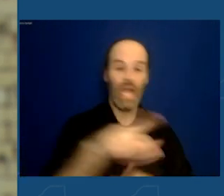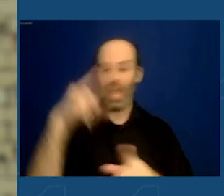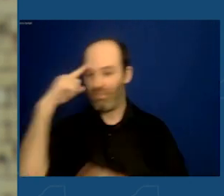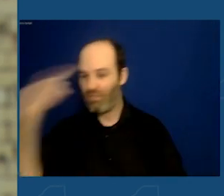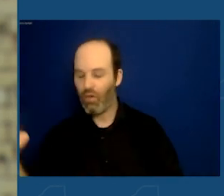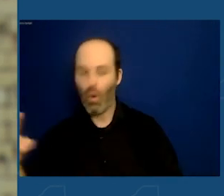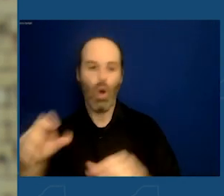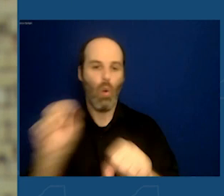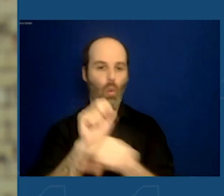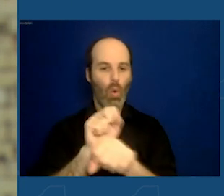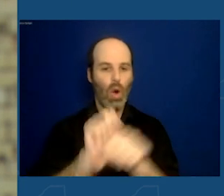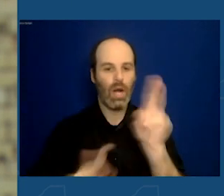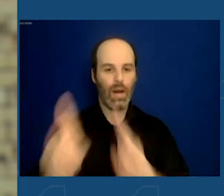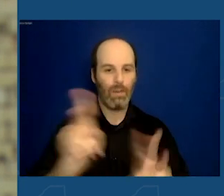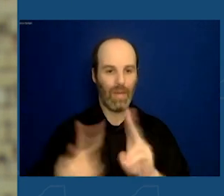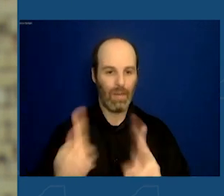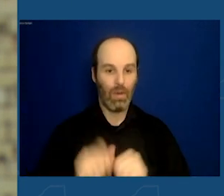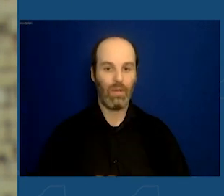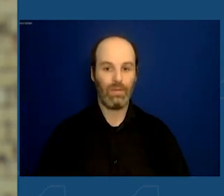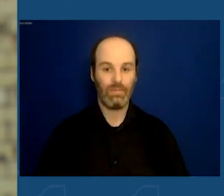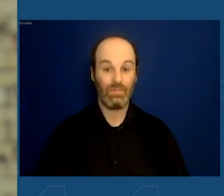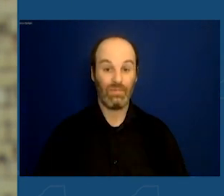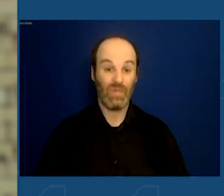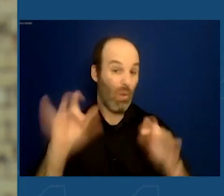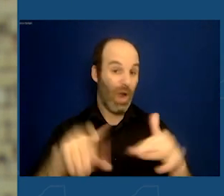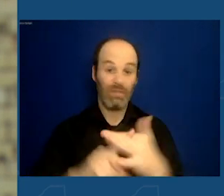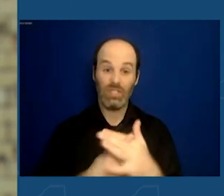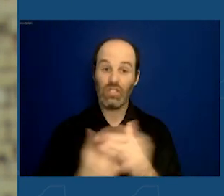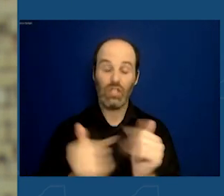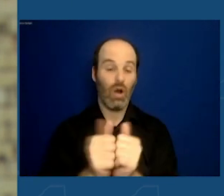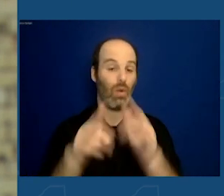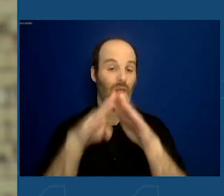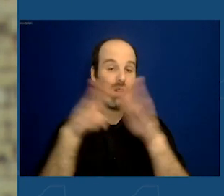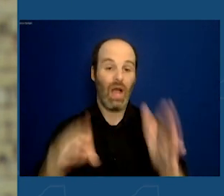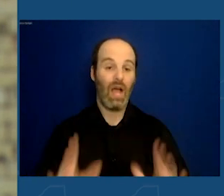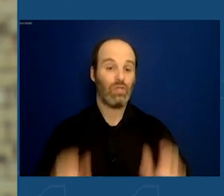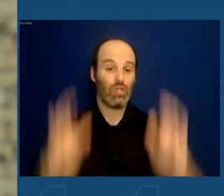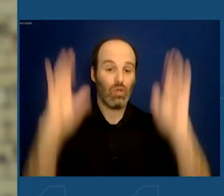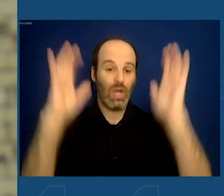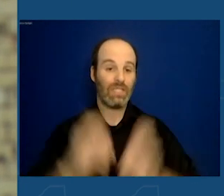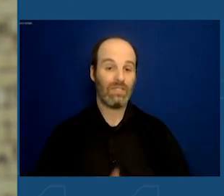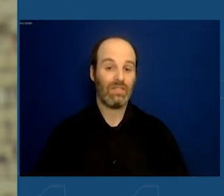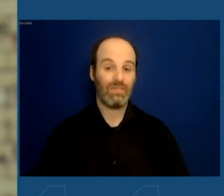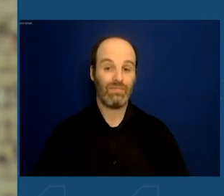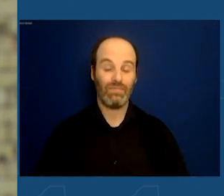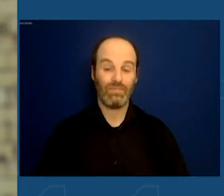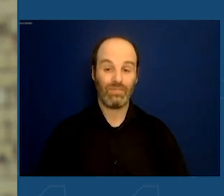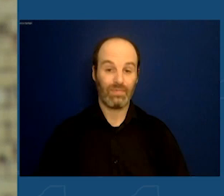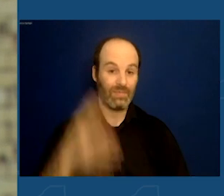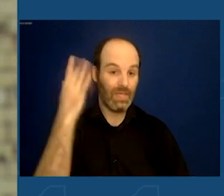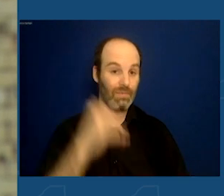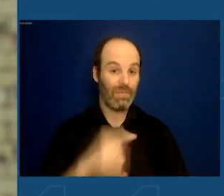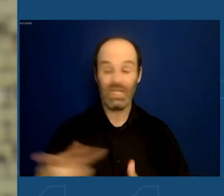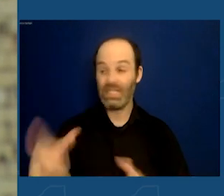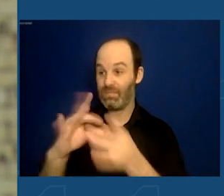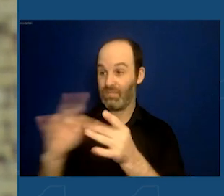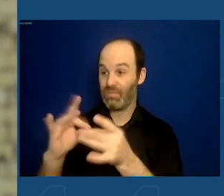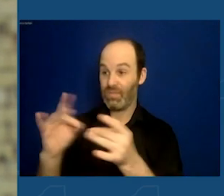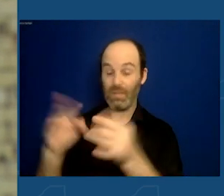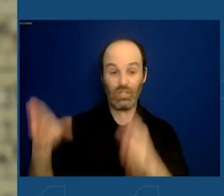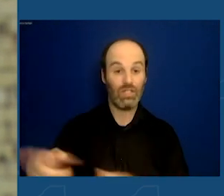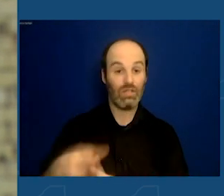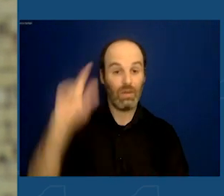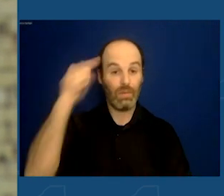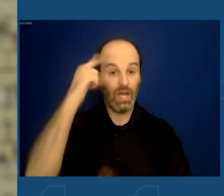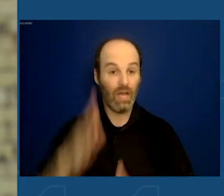have to start with the housing crisis. Because the truth is, as the governor mentioned, we have come up short as a city and